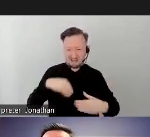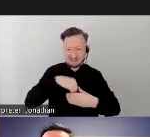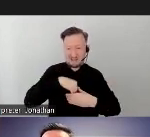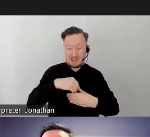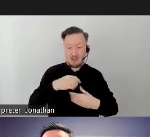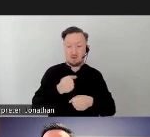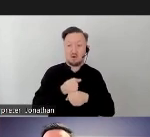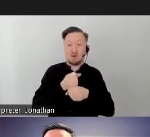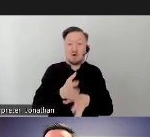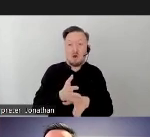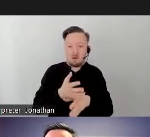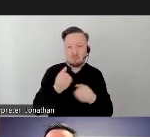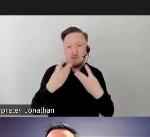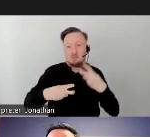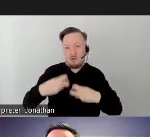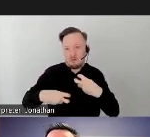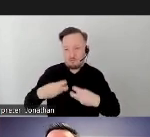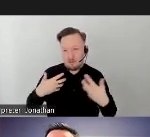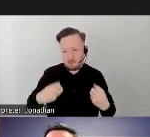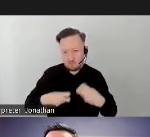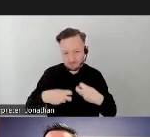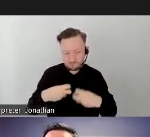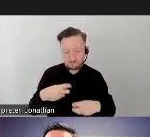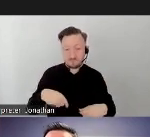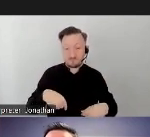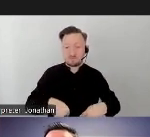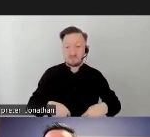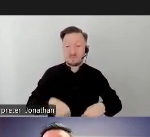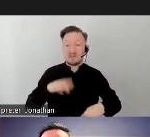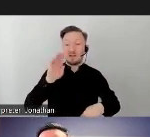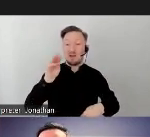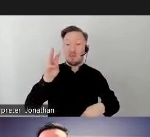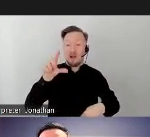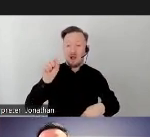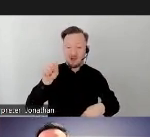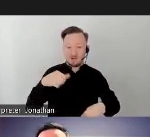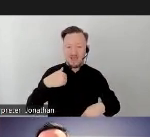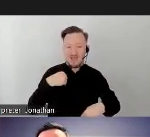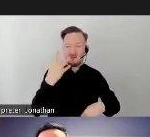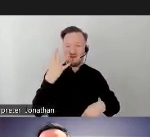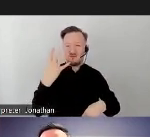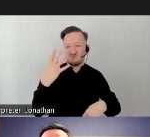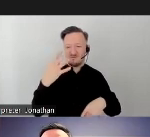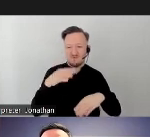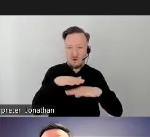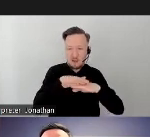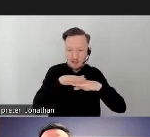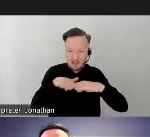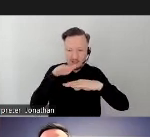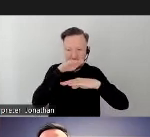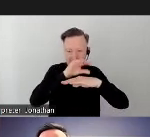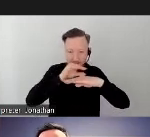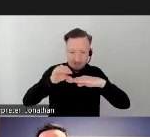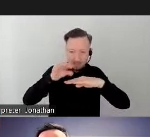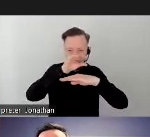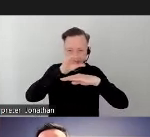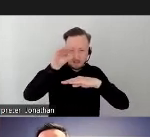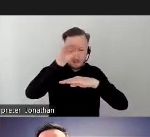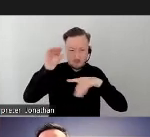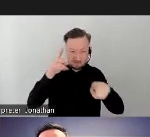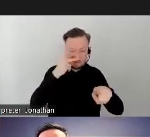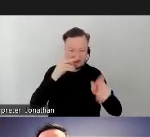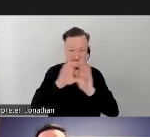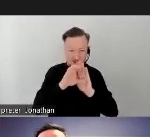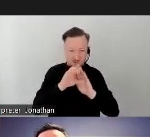In bowels, we generally have 4 different layers, as you can see in the image here. And when we say colorectal